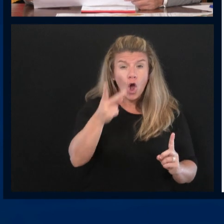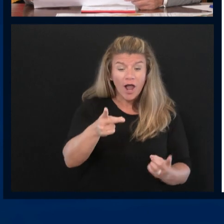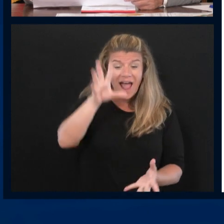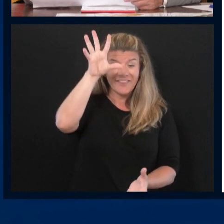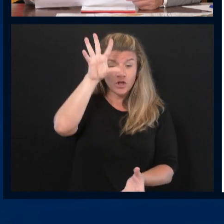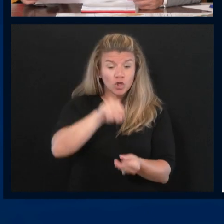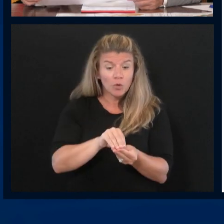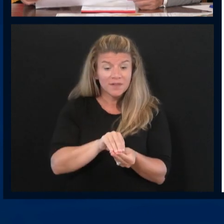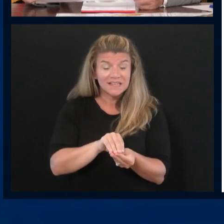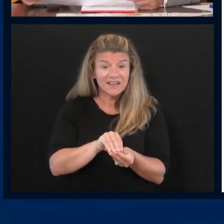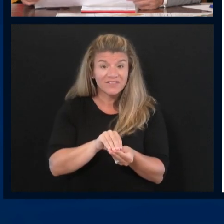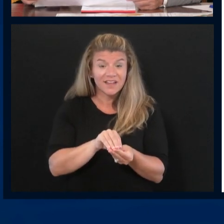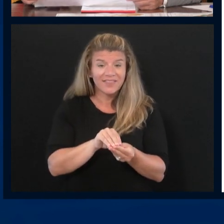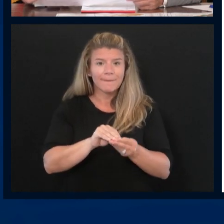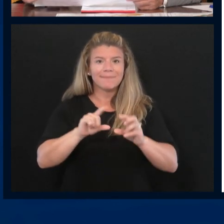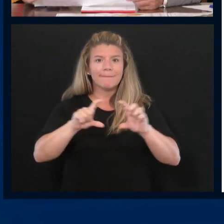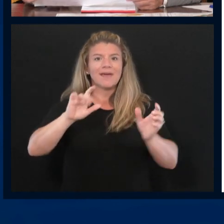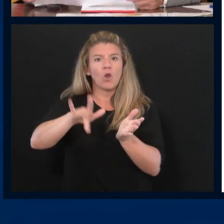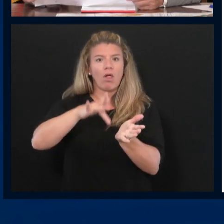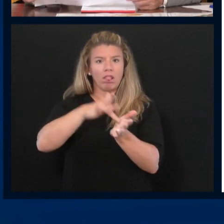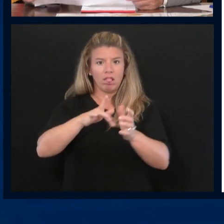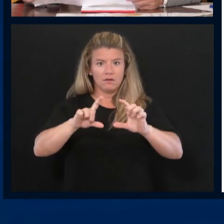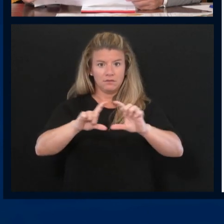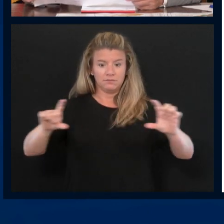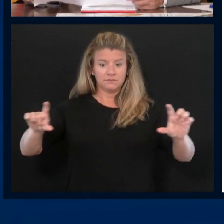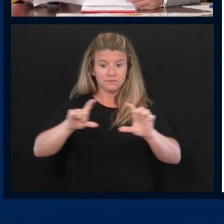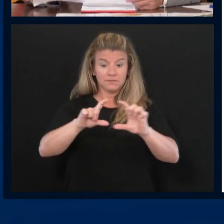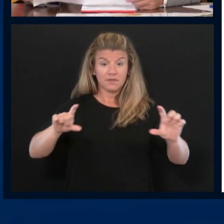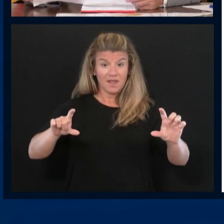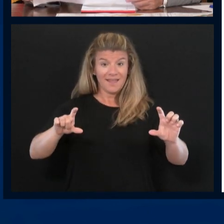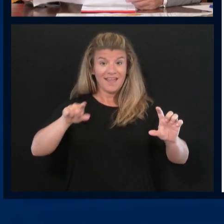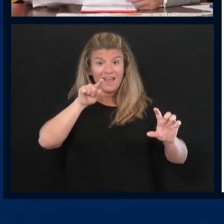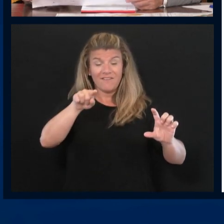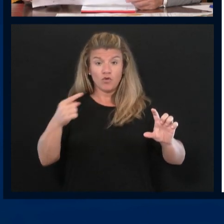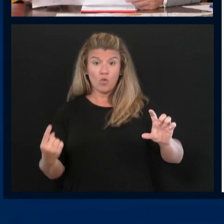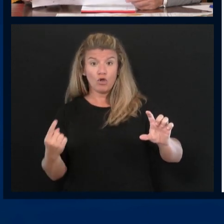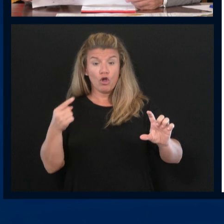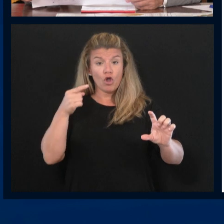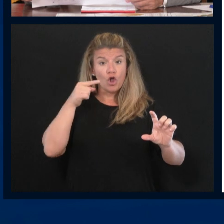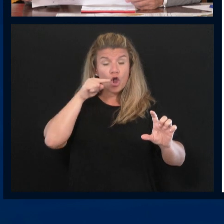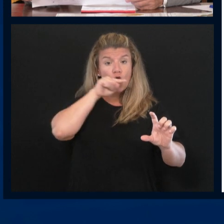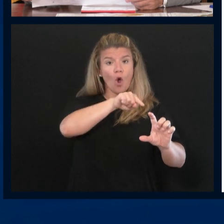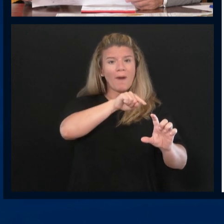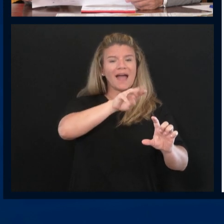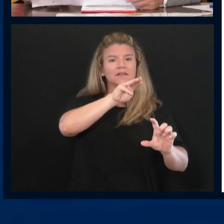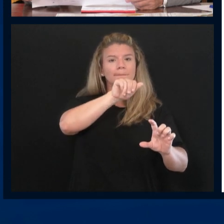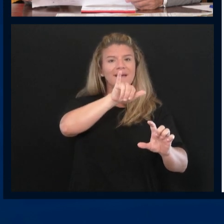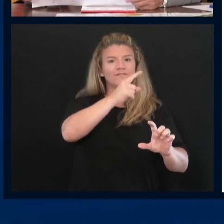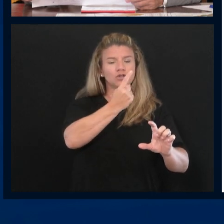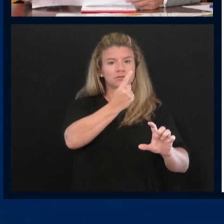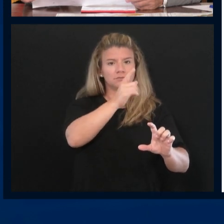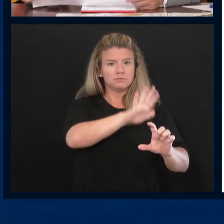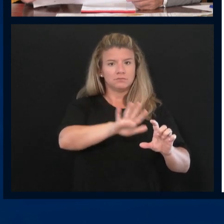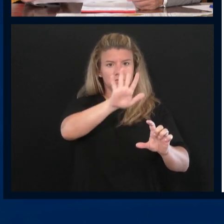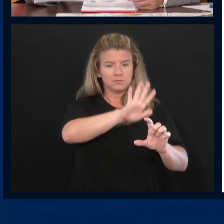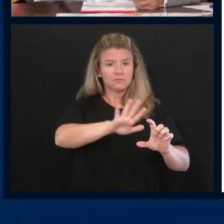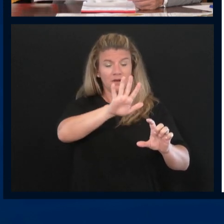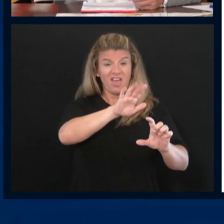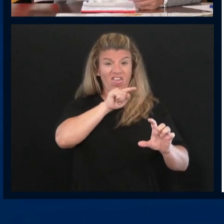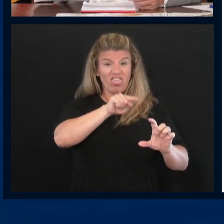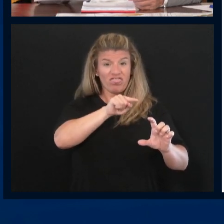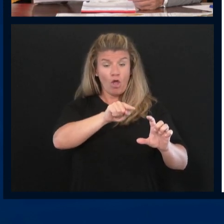cumulative, the line in the center. Go back to May, the 1st of May.